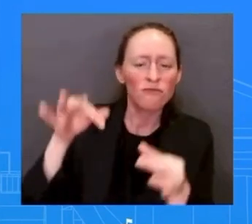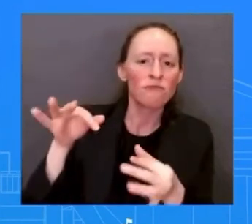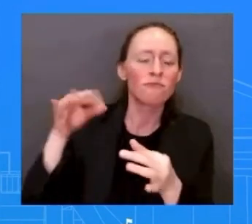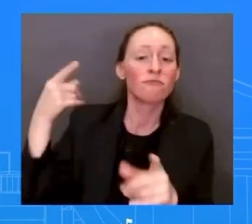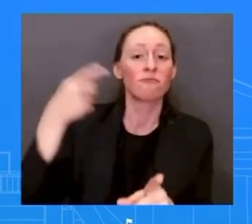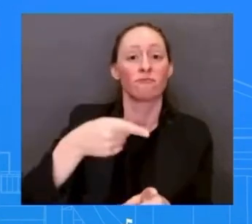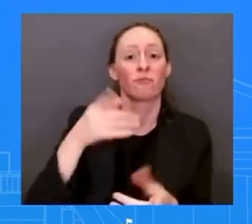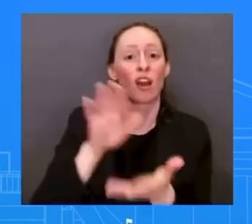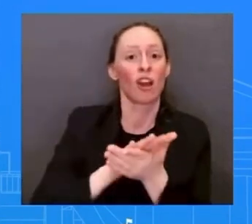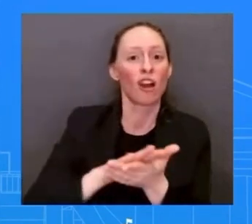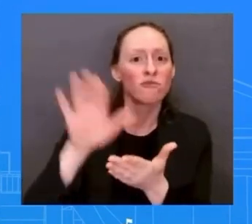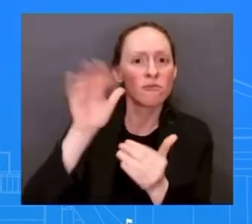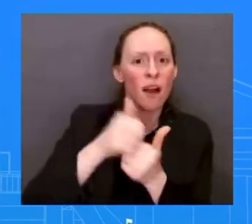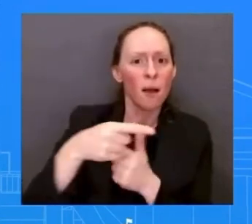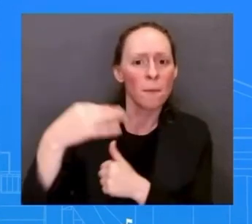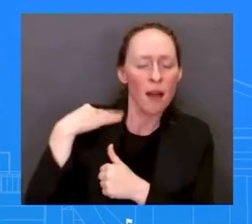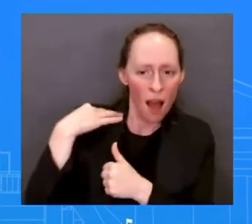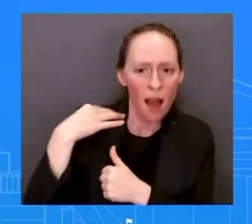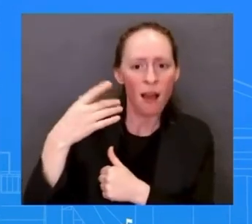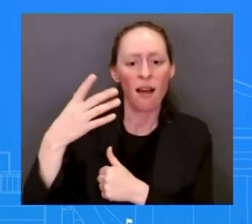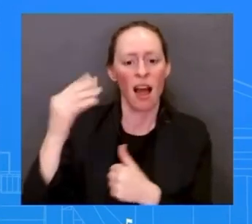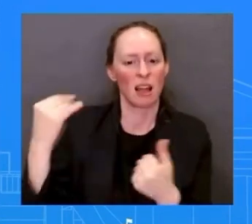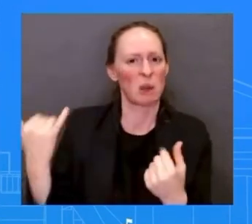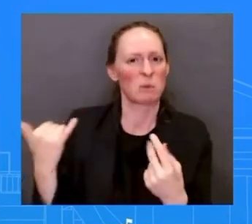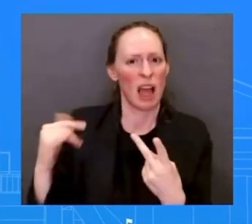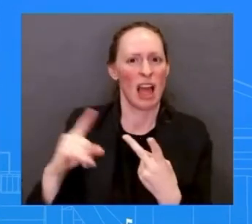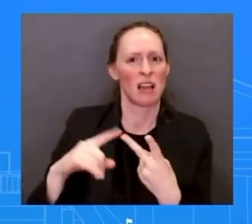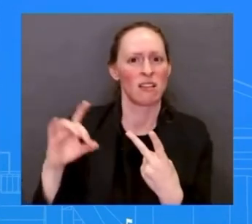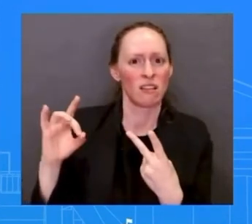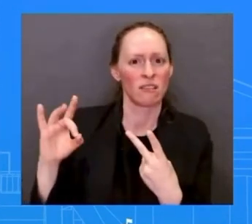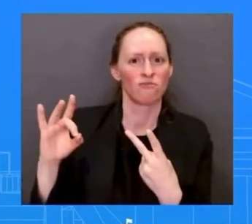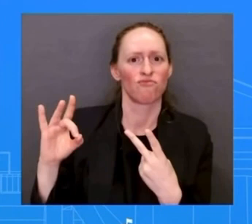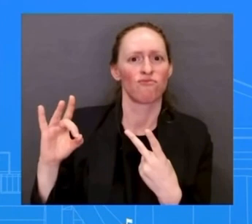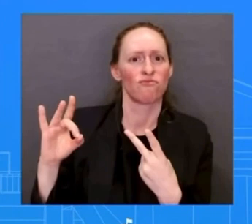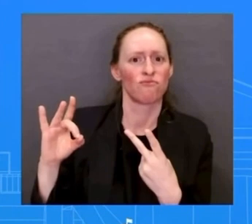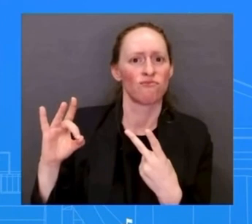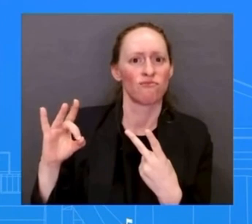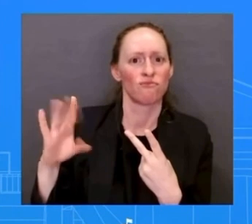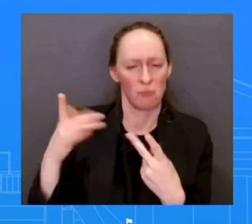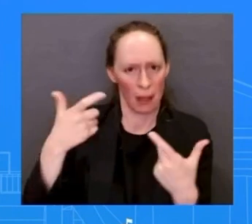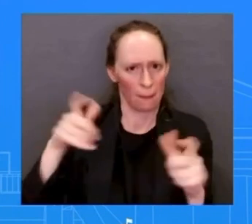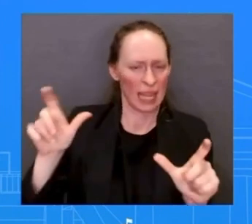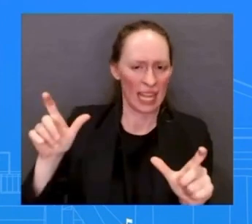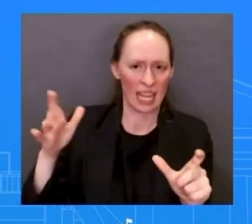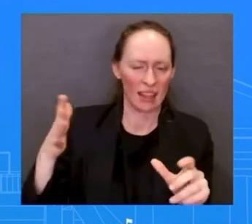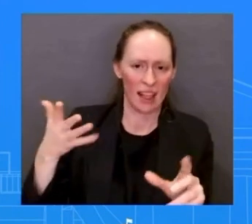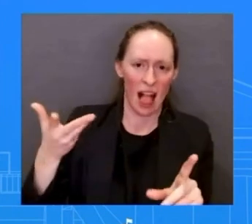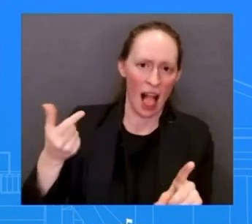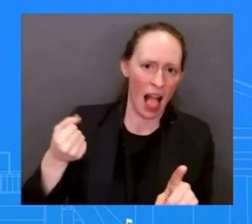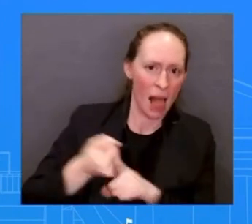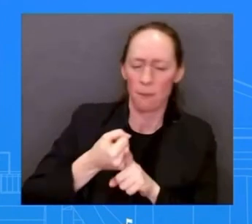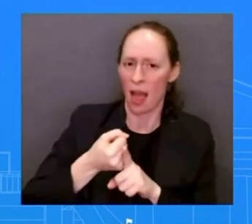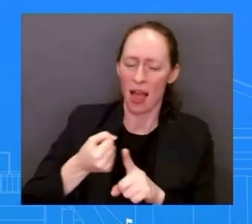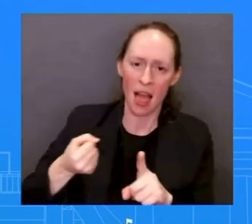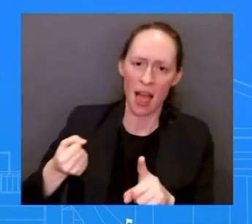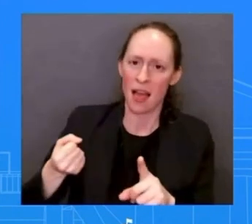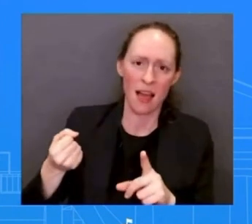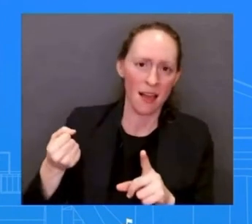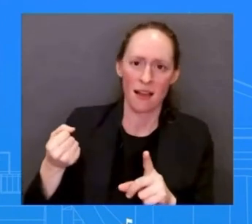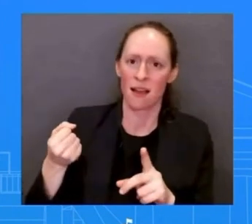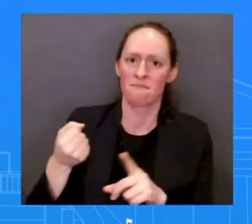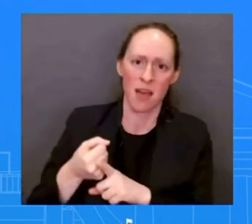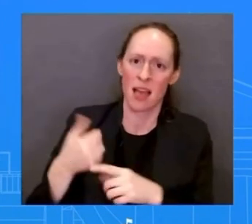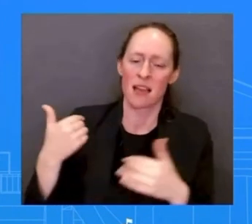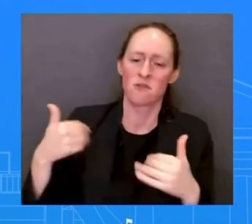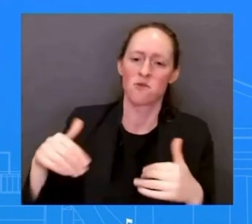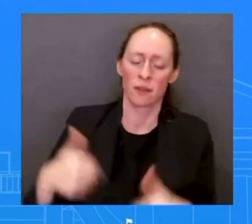whole? How big a setback is this to the president's agenda? I mean, look, the president has been really clear. You heard from the secretary. You heard from the president. We're going to